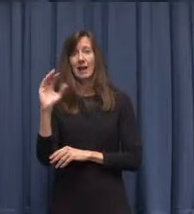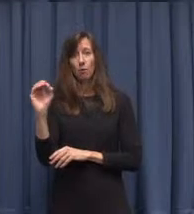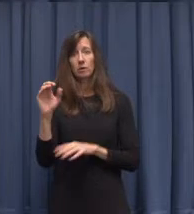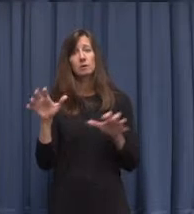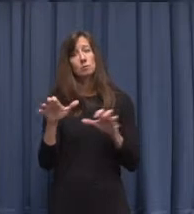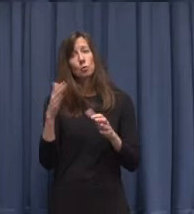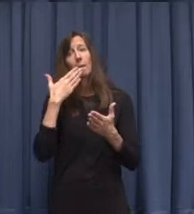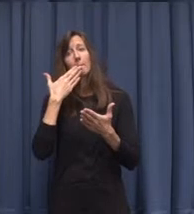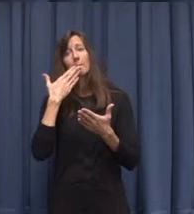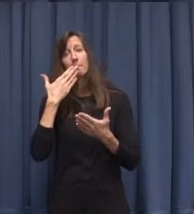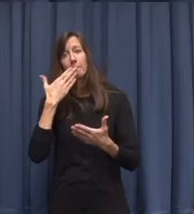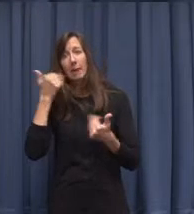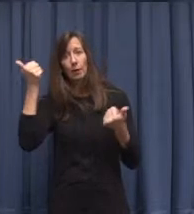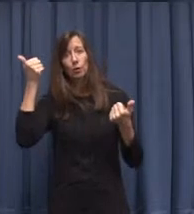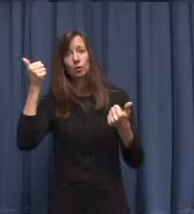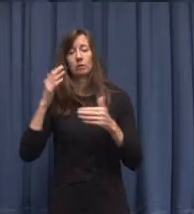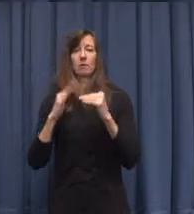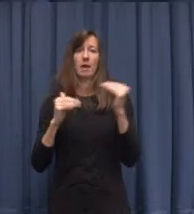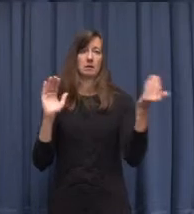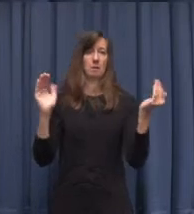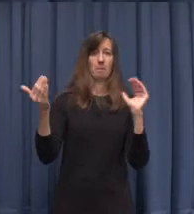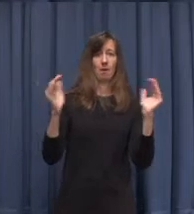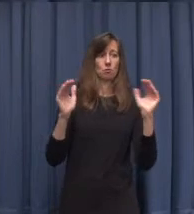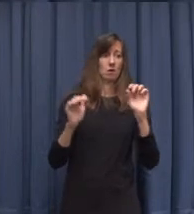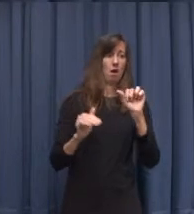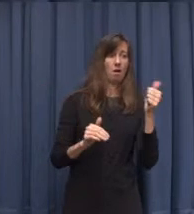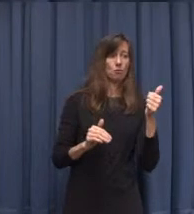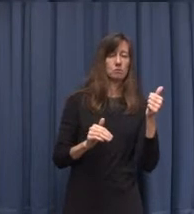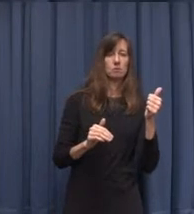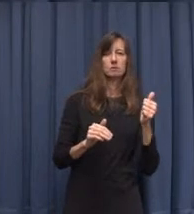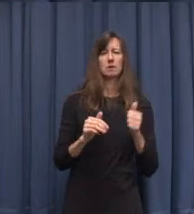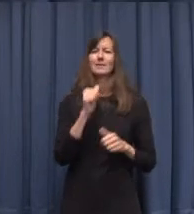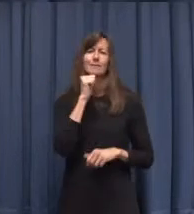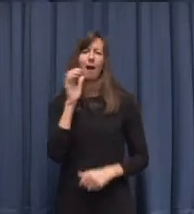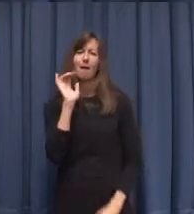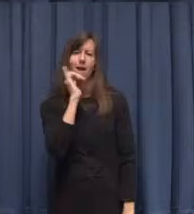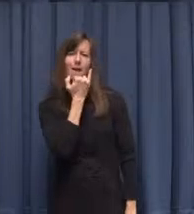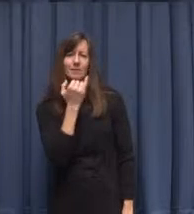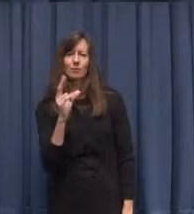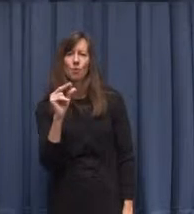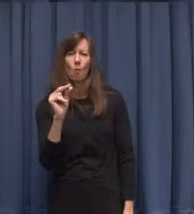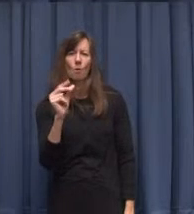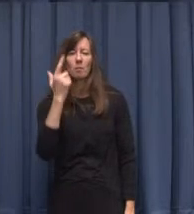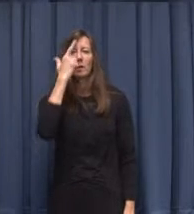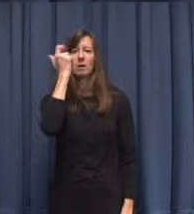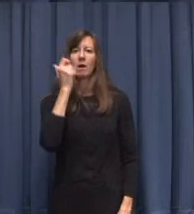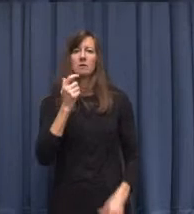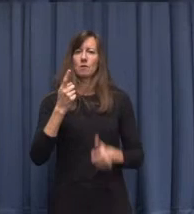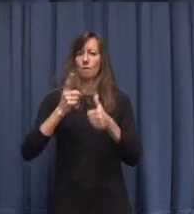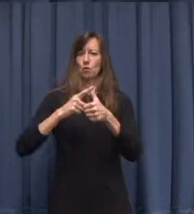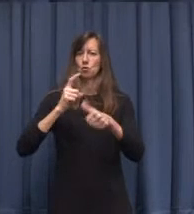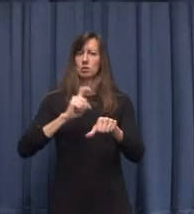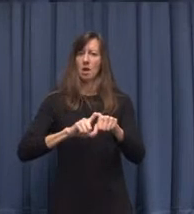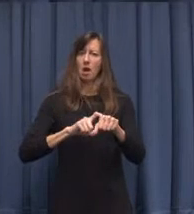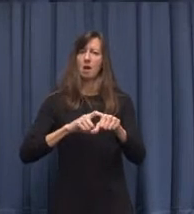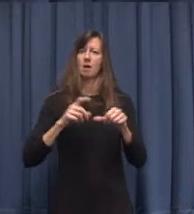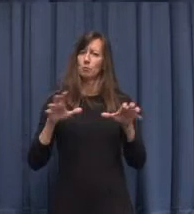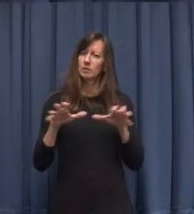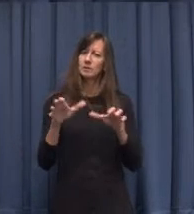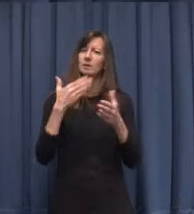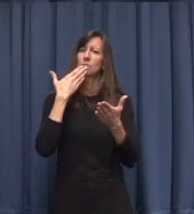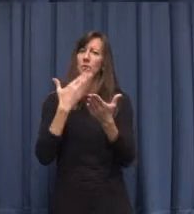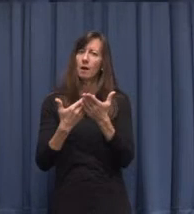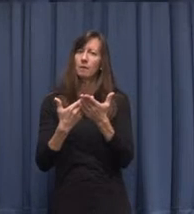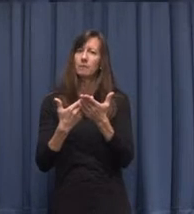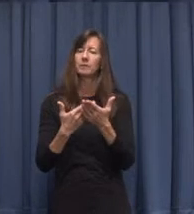accident, I think. It's because we did really well the first time, and so let's tap that again. Let's get our